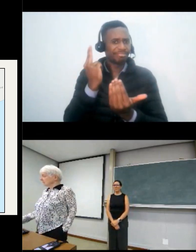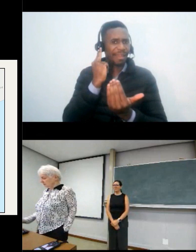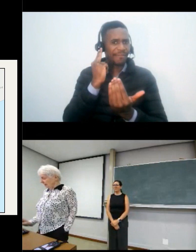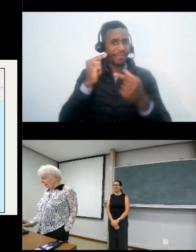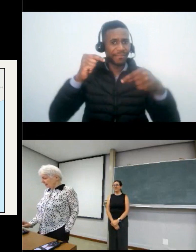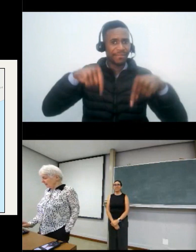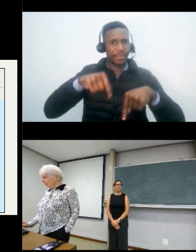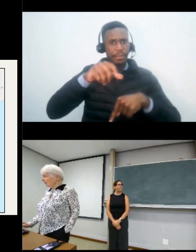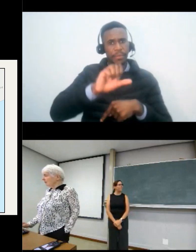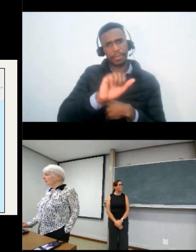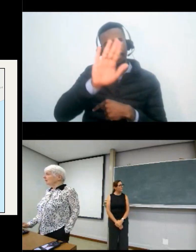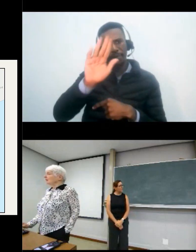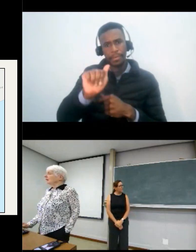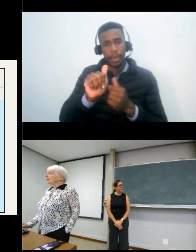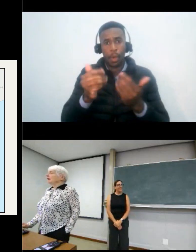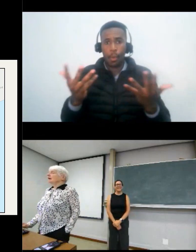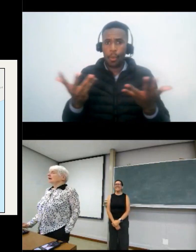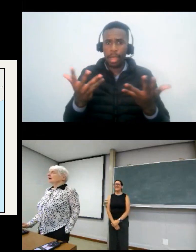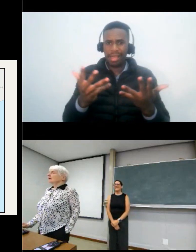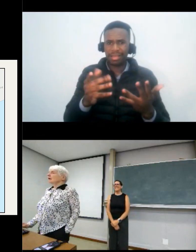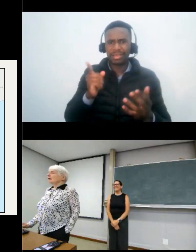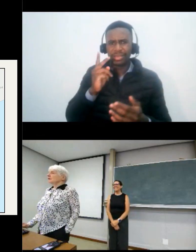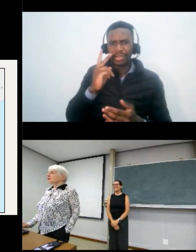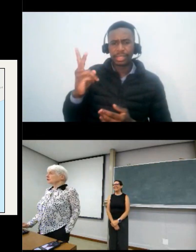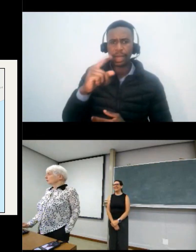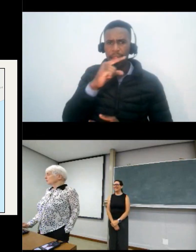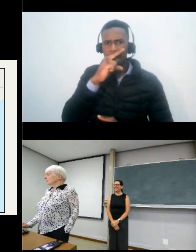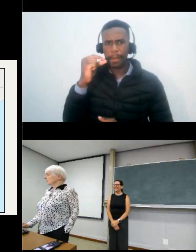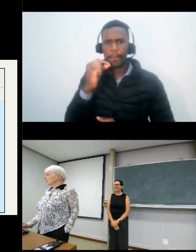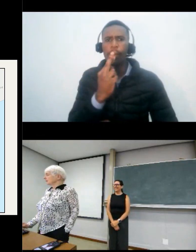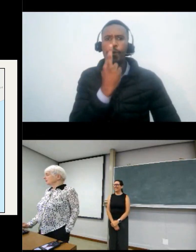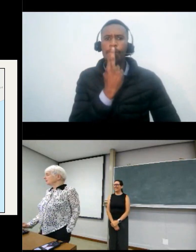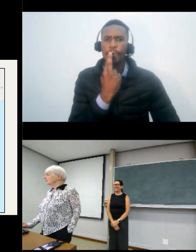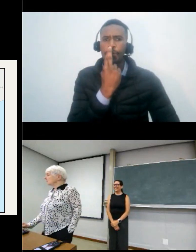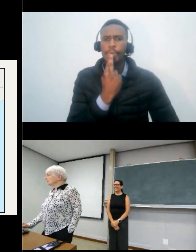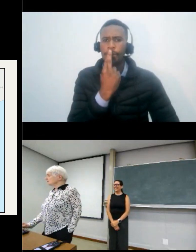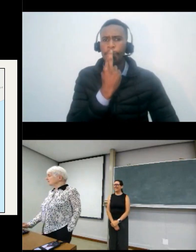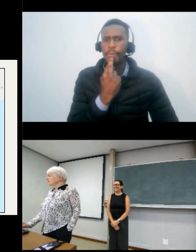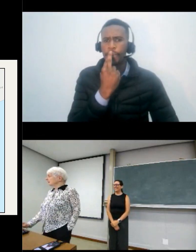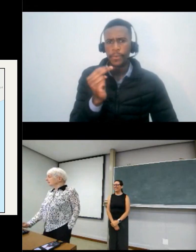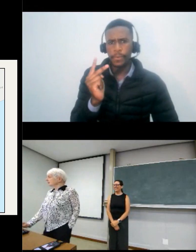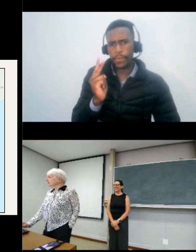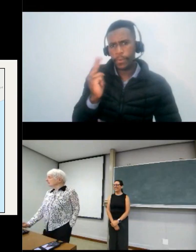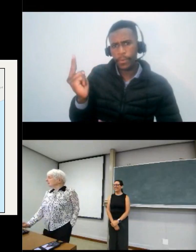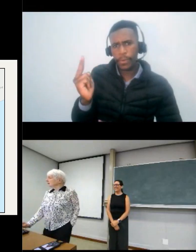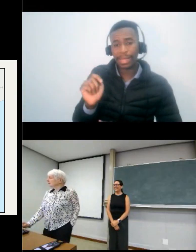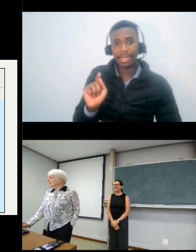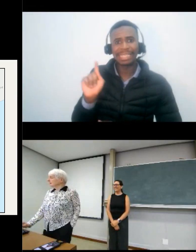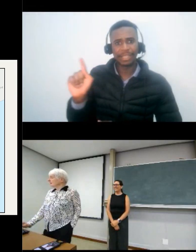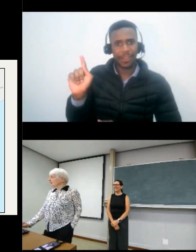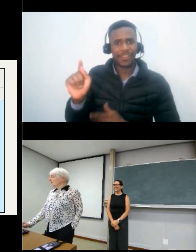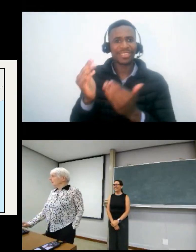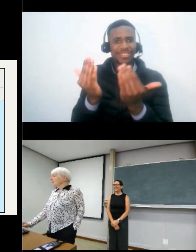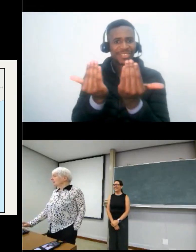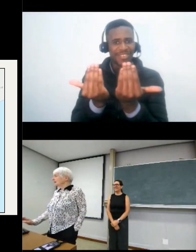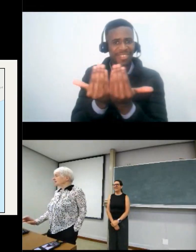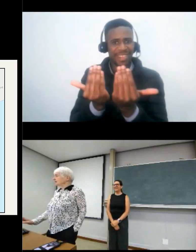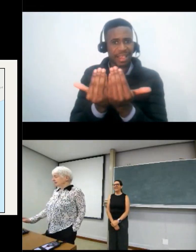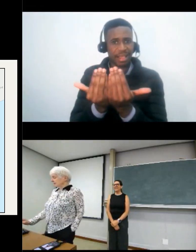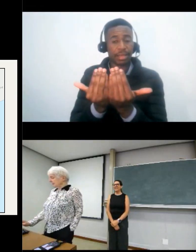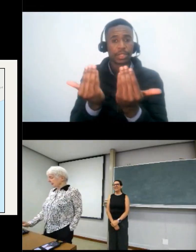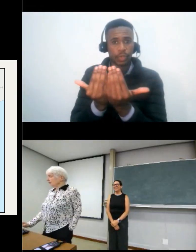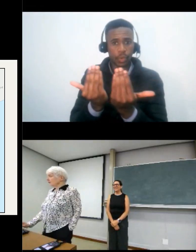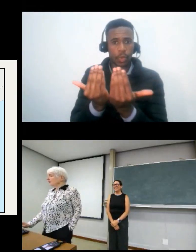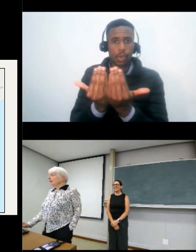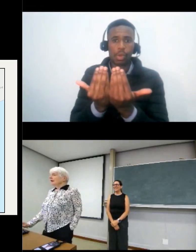Those names in red are the schools, and you can see that they are